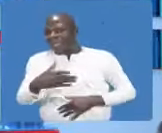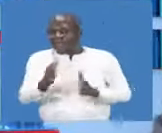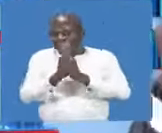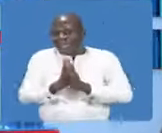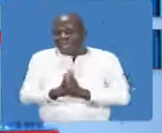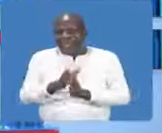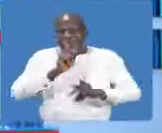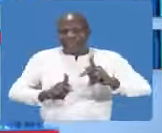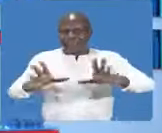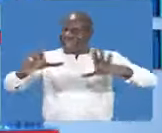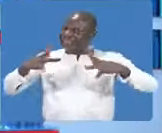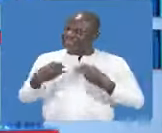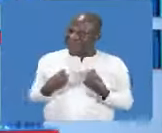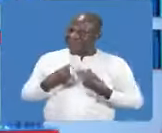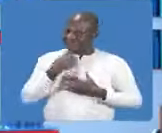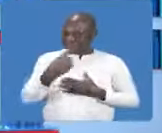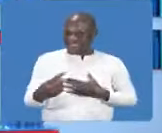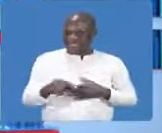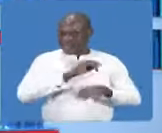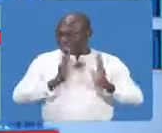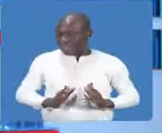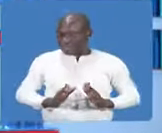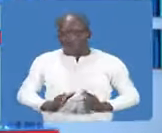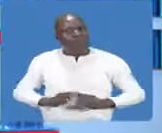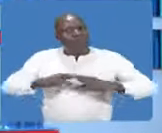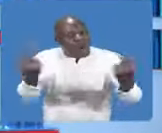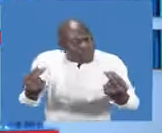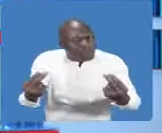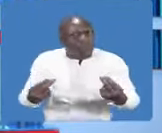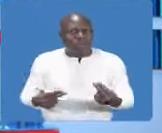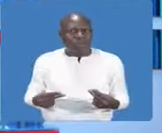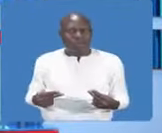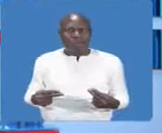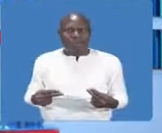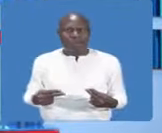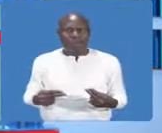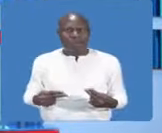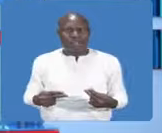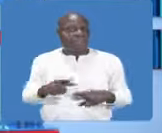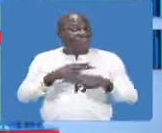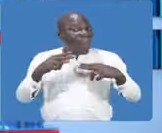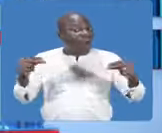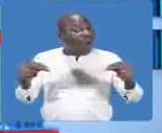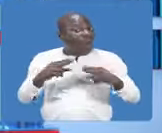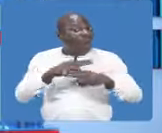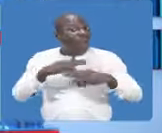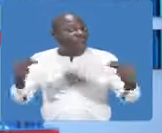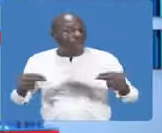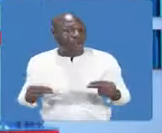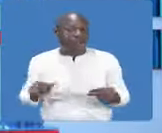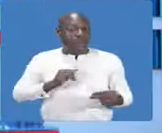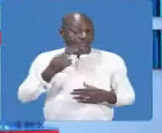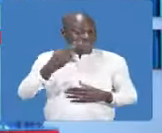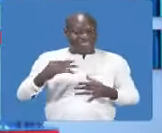nipa bebre agye atom wo se eye kristosom hwa social media so